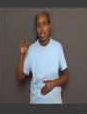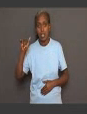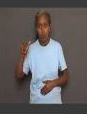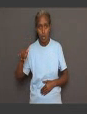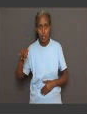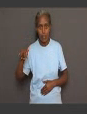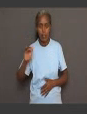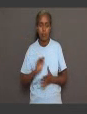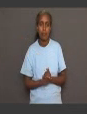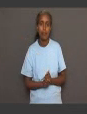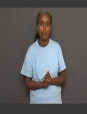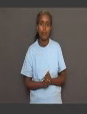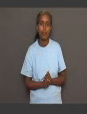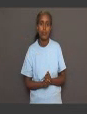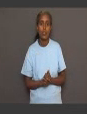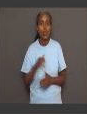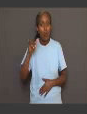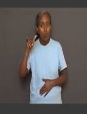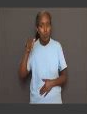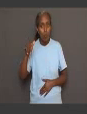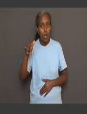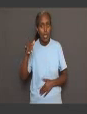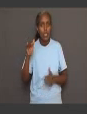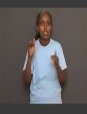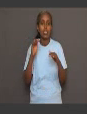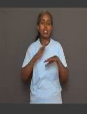y, where y